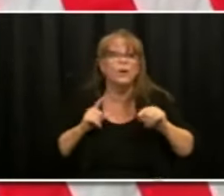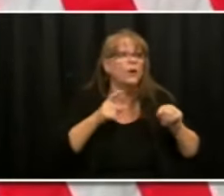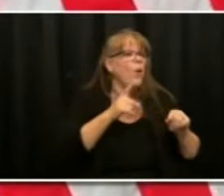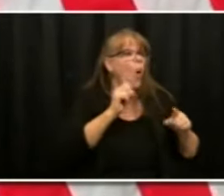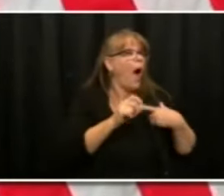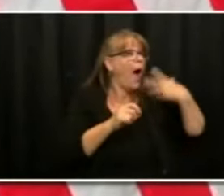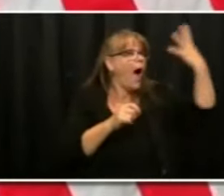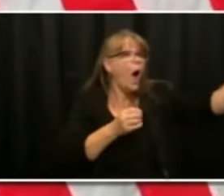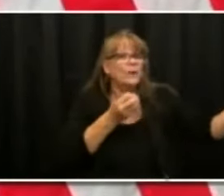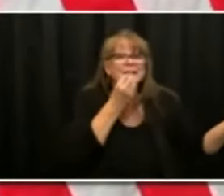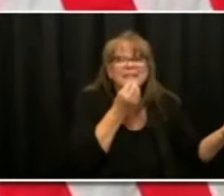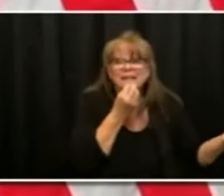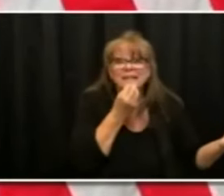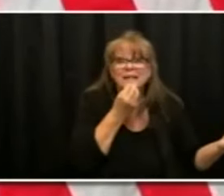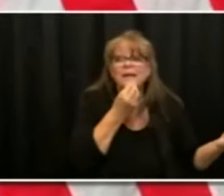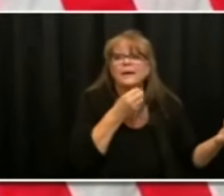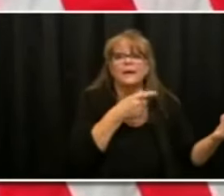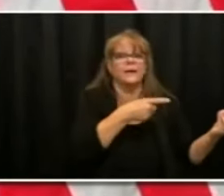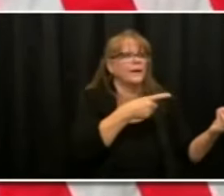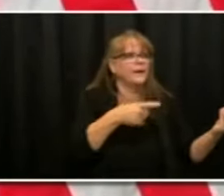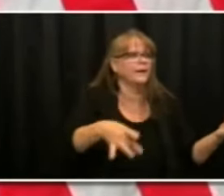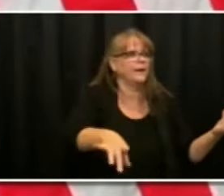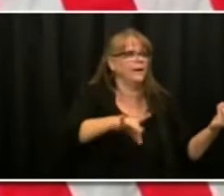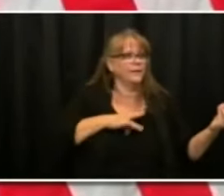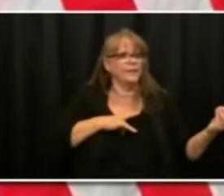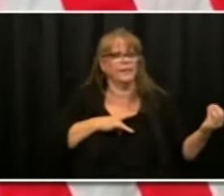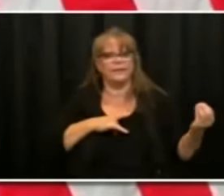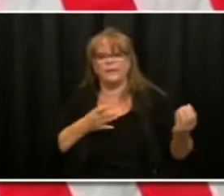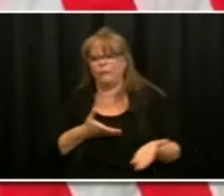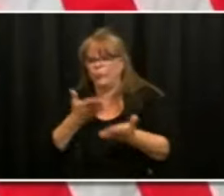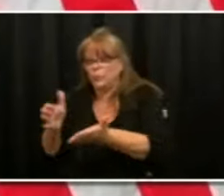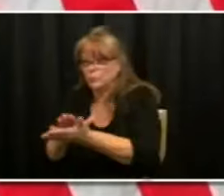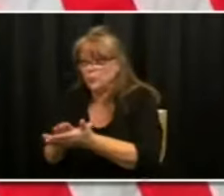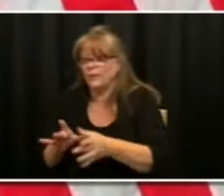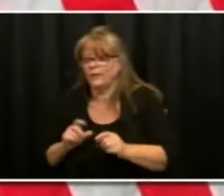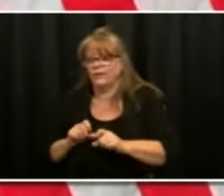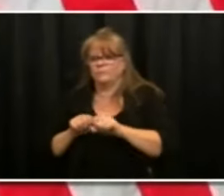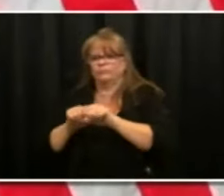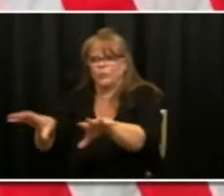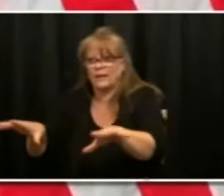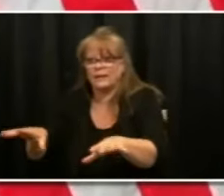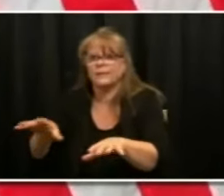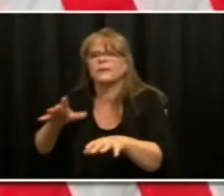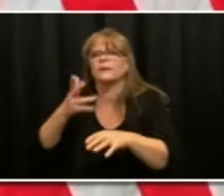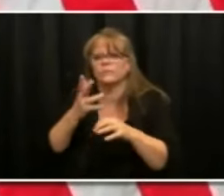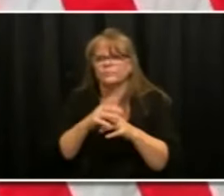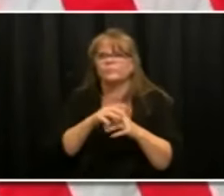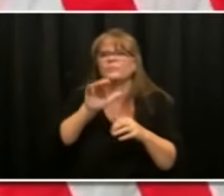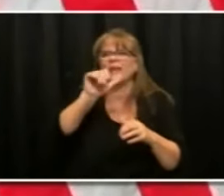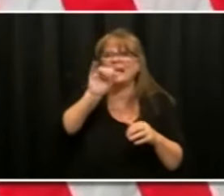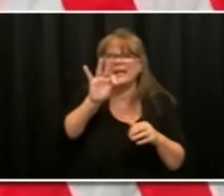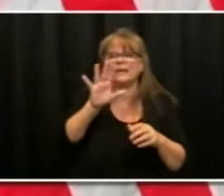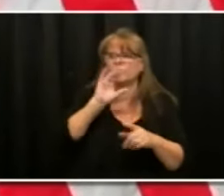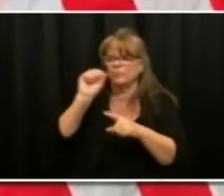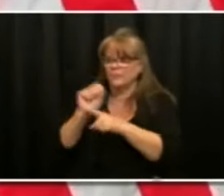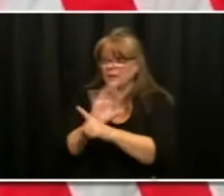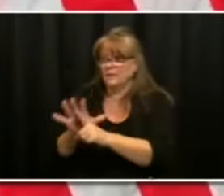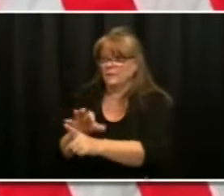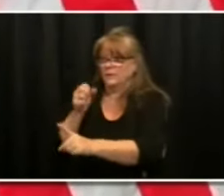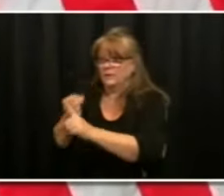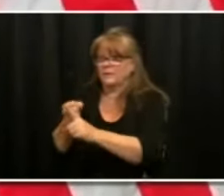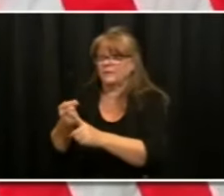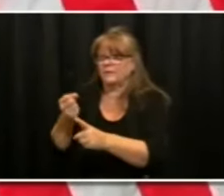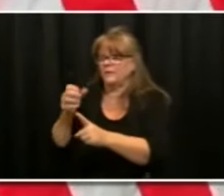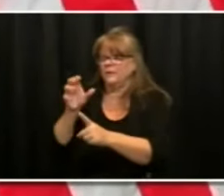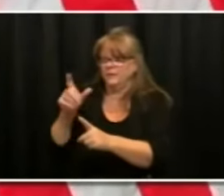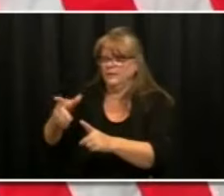But what we mean by success at schools is outbreaks have been contained early and have not led to widespread outbreaks